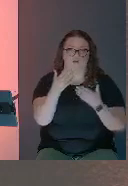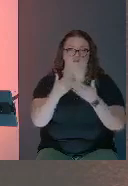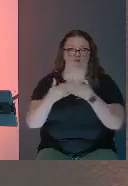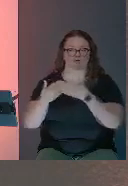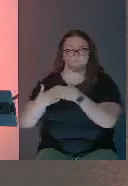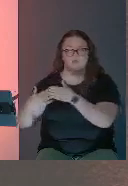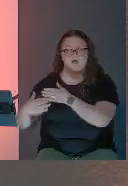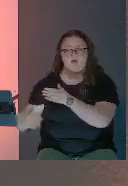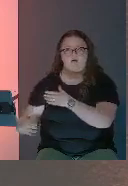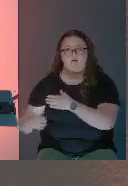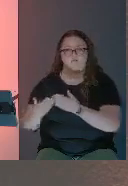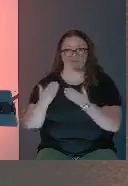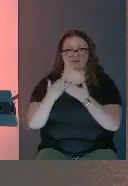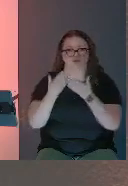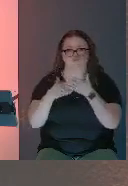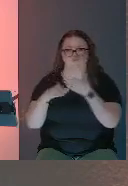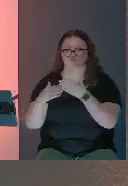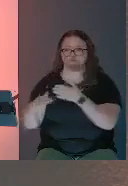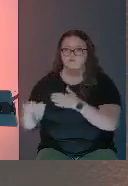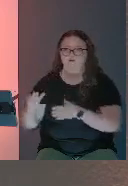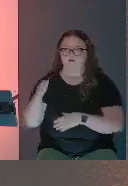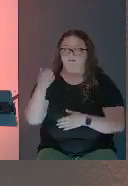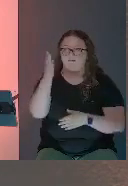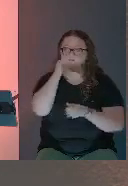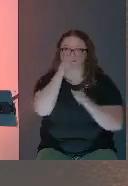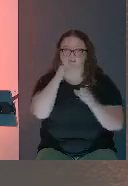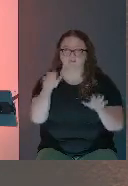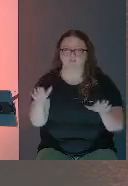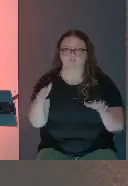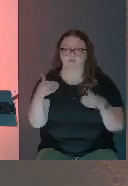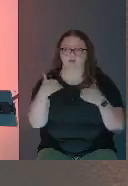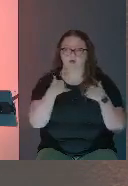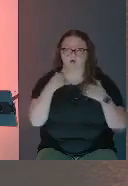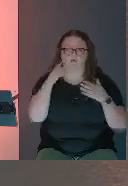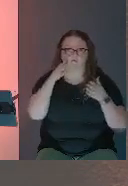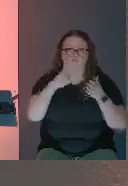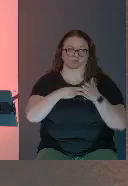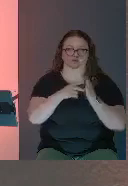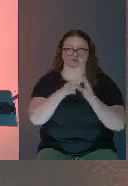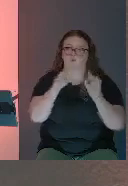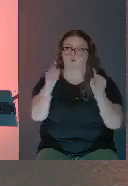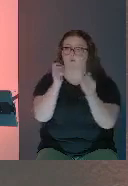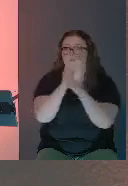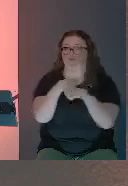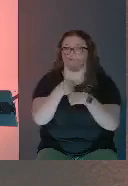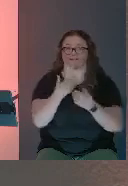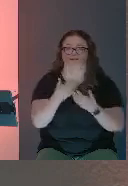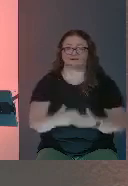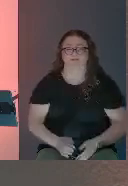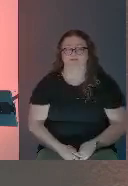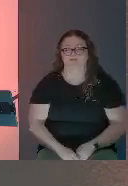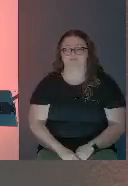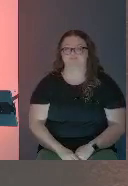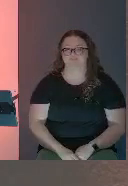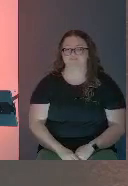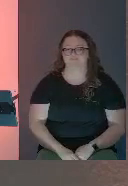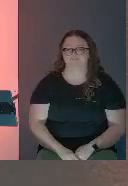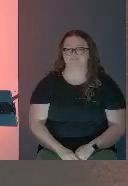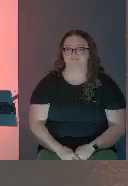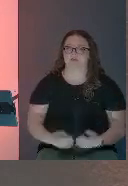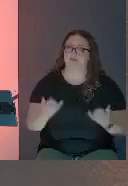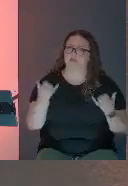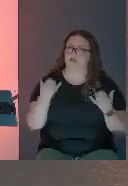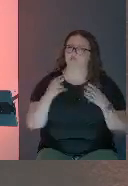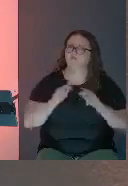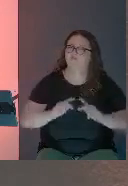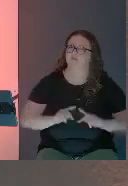replenish. And God blessed them, and he had a purpose, and he had a plan for them. Go make babies. Now, physically, that